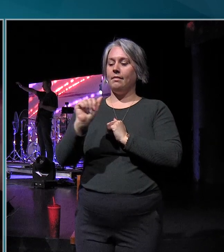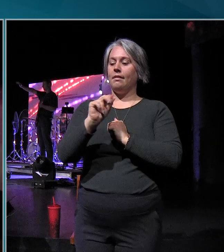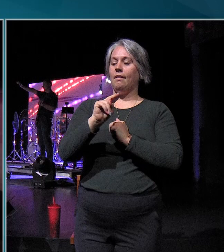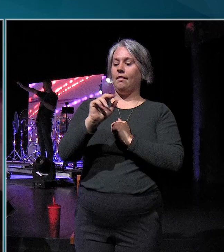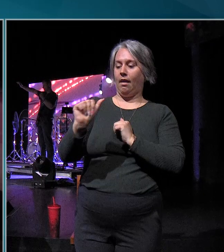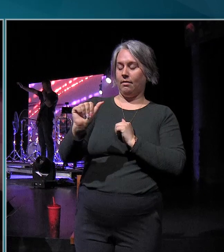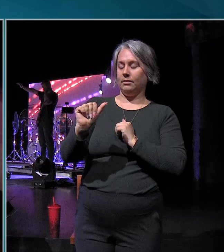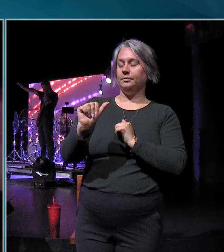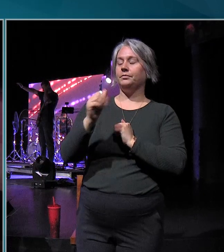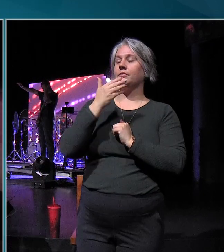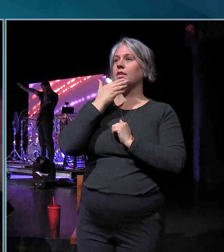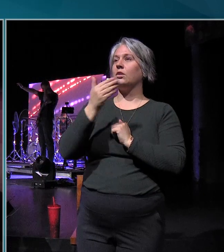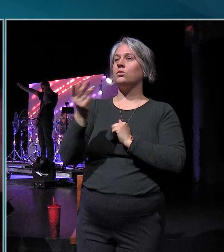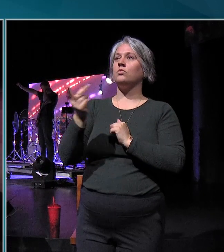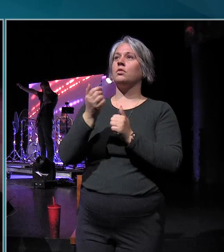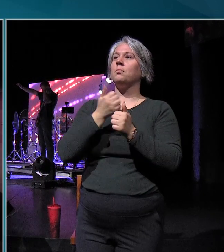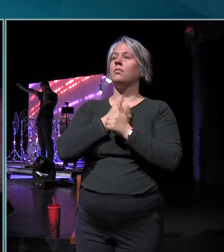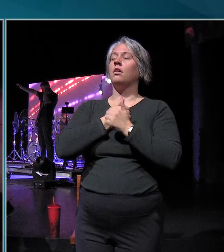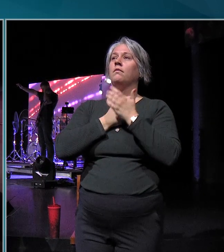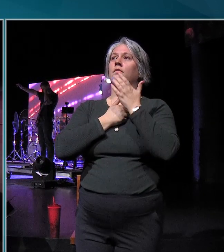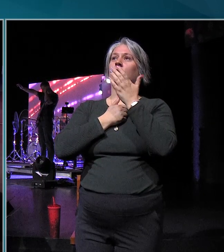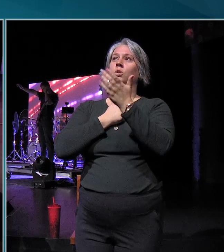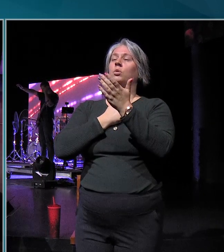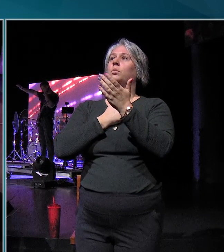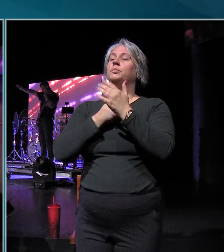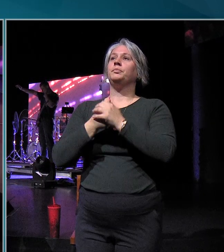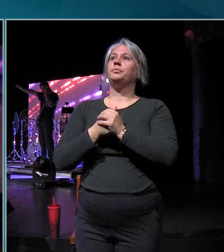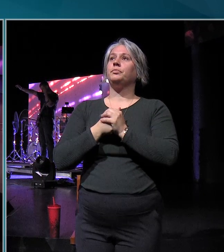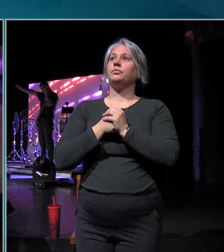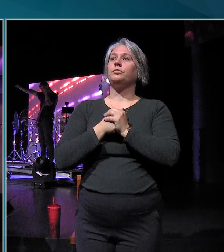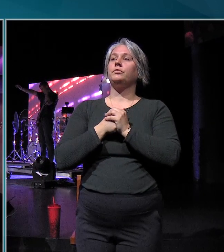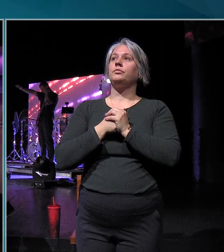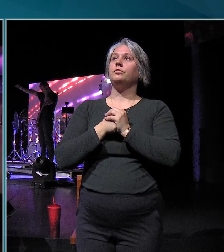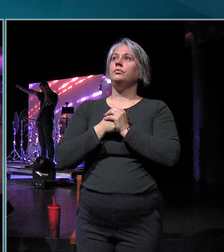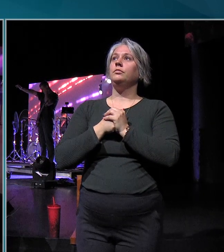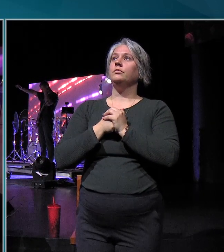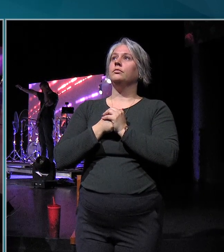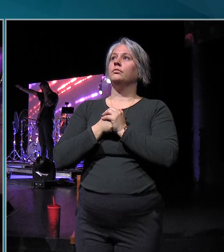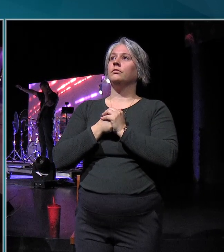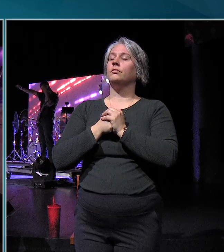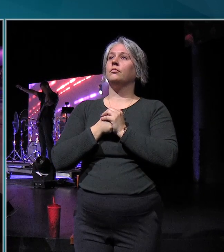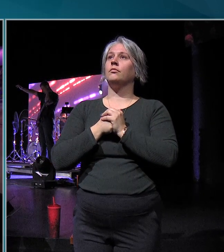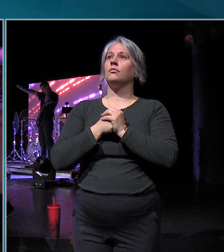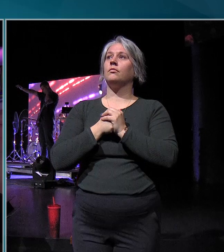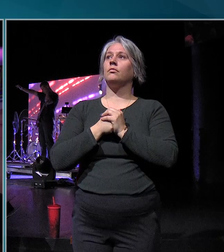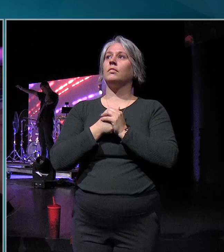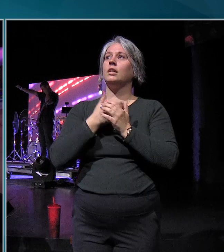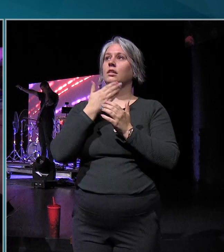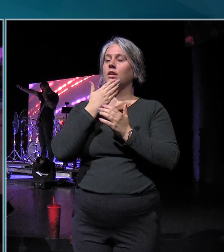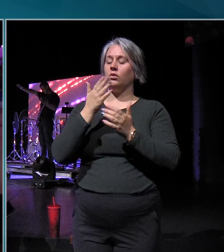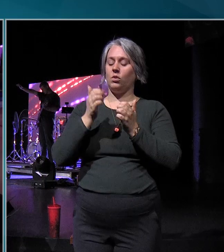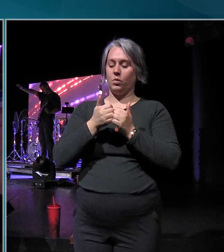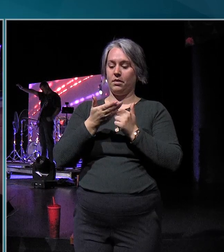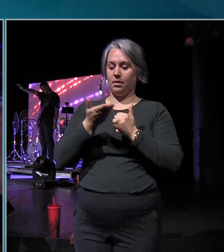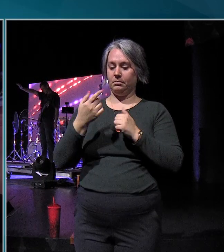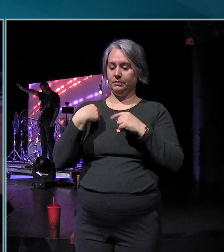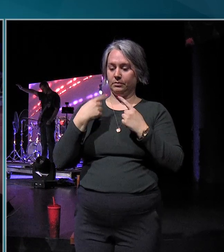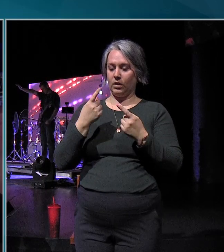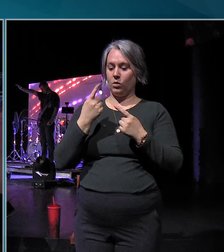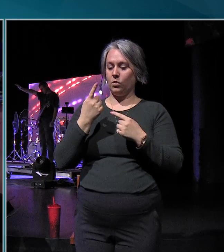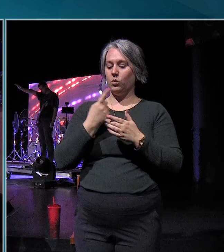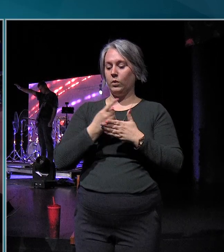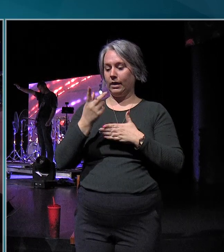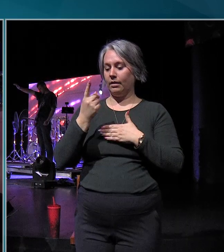and God, that you've been showing up big in their lives in these last week and a half, Lord, since this has